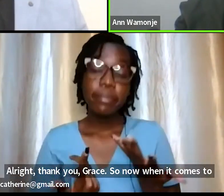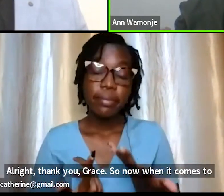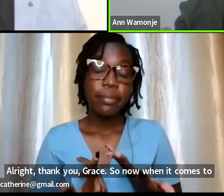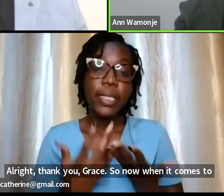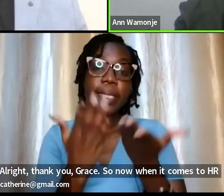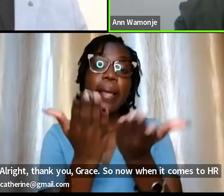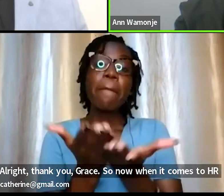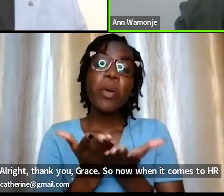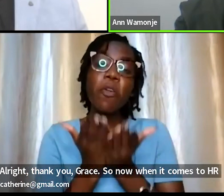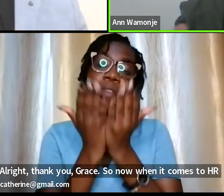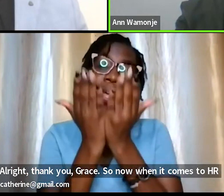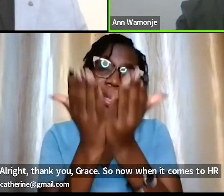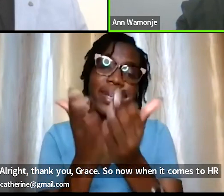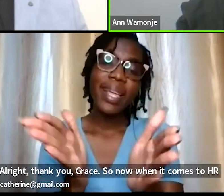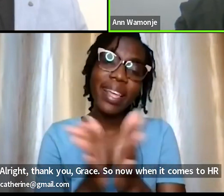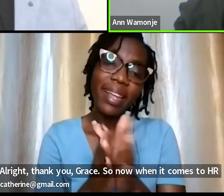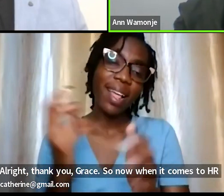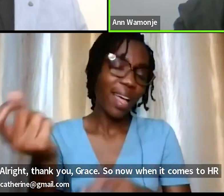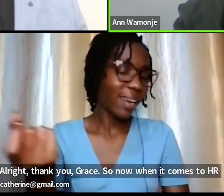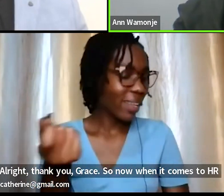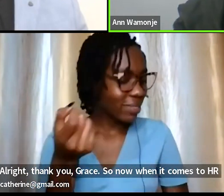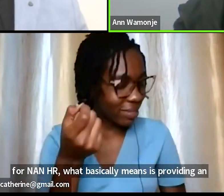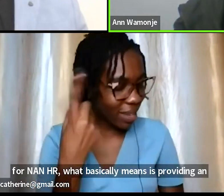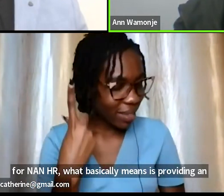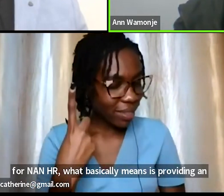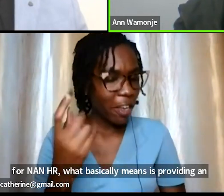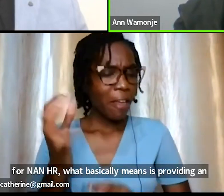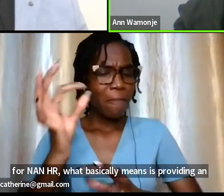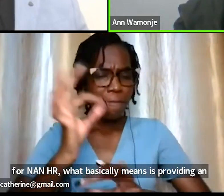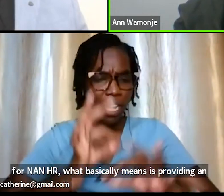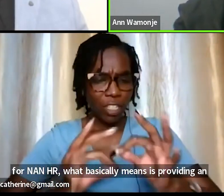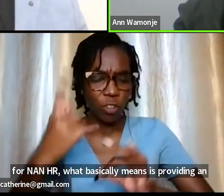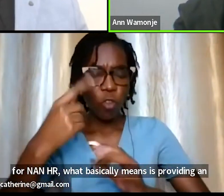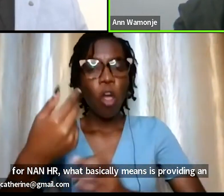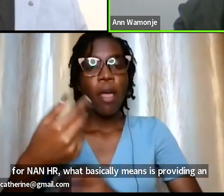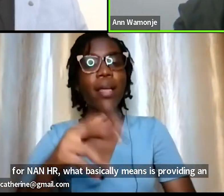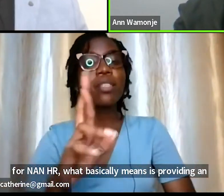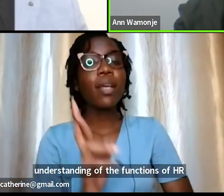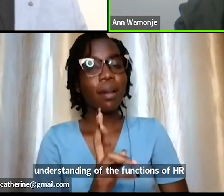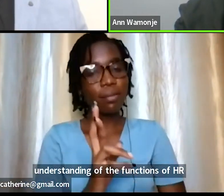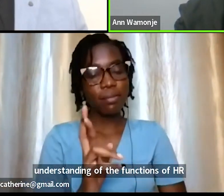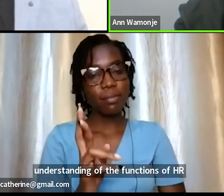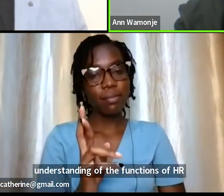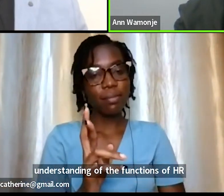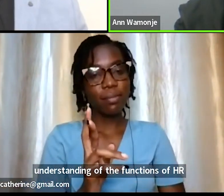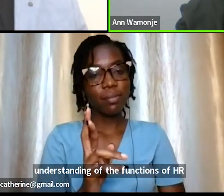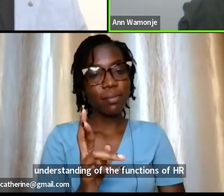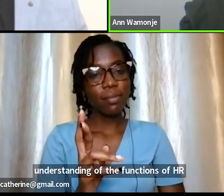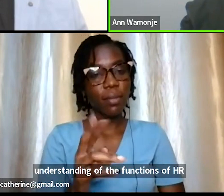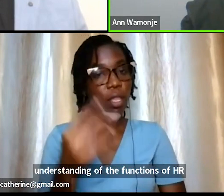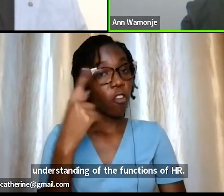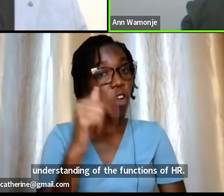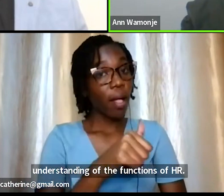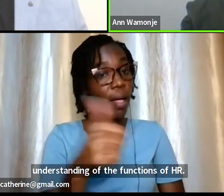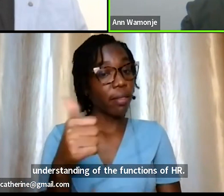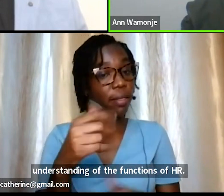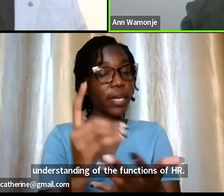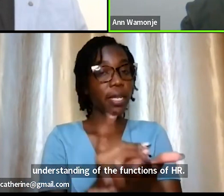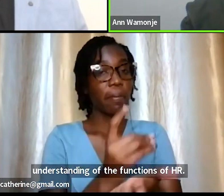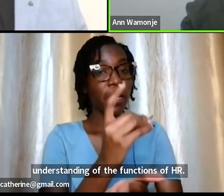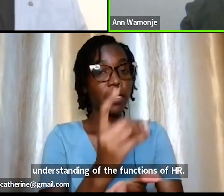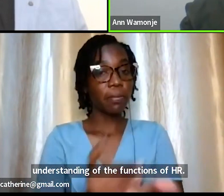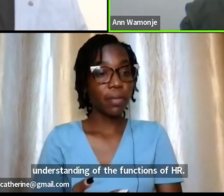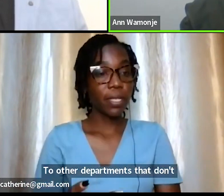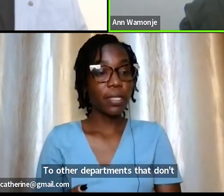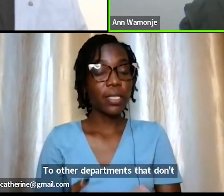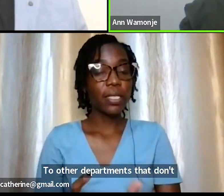providing an understanding of the functions of HR to other departments that don't